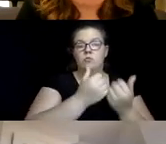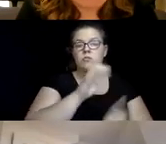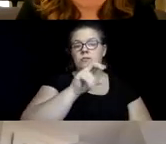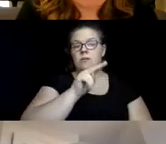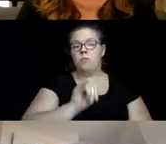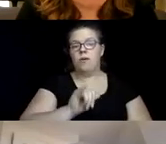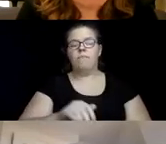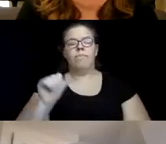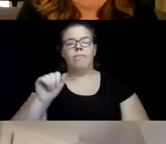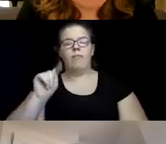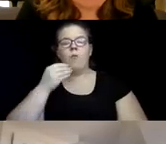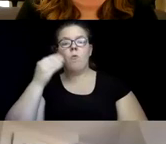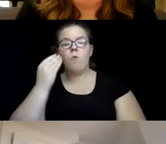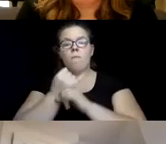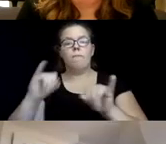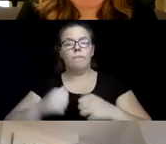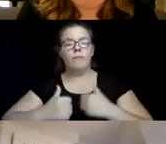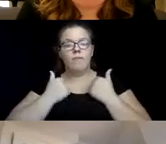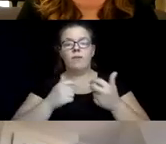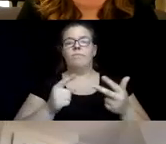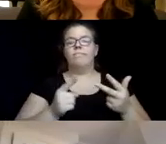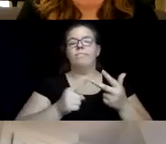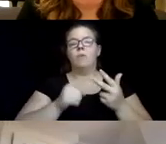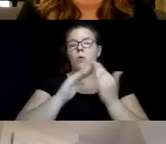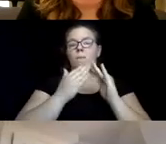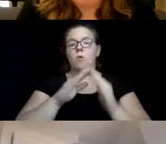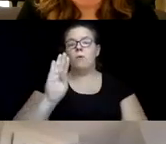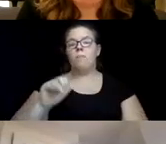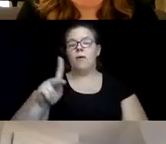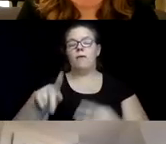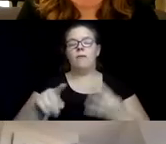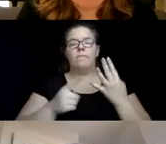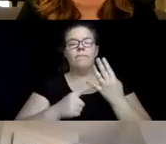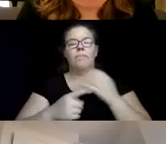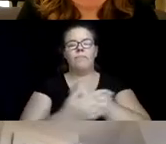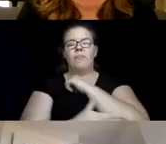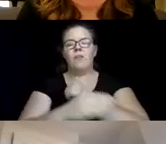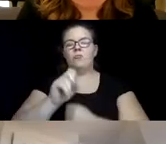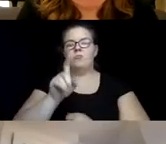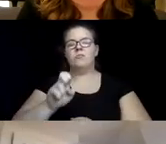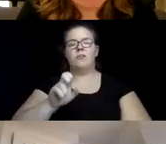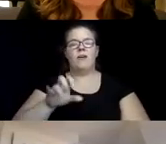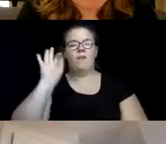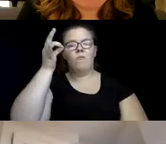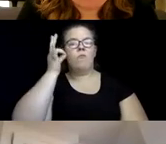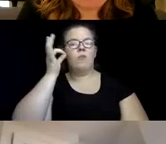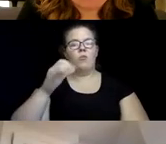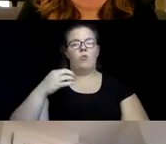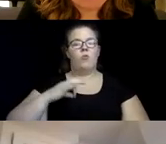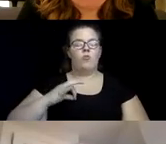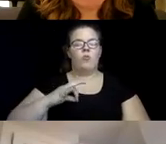Home Independent Living, Community Bank, Countryside Federal Credit Union, Crouse